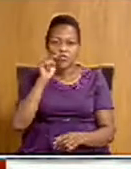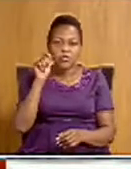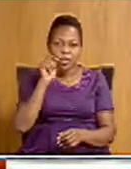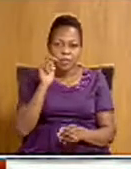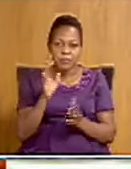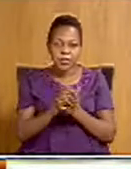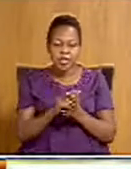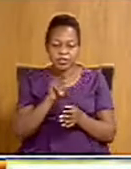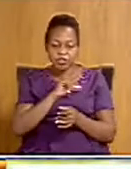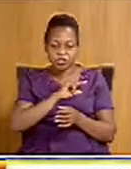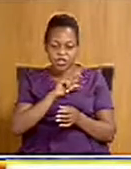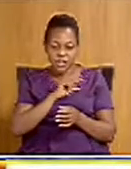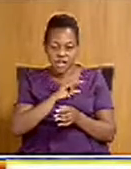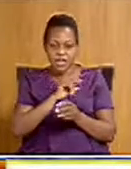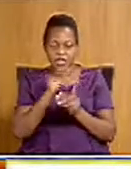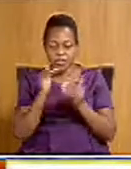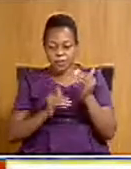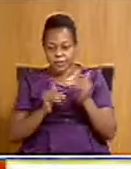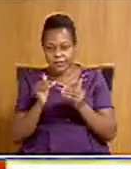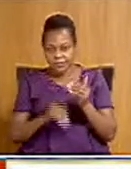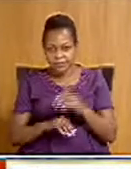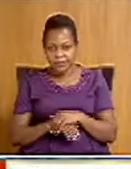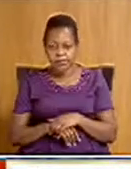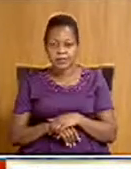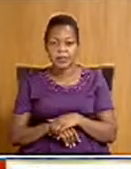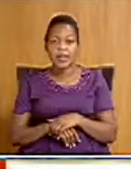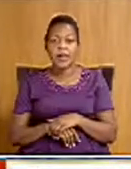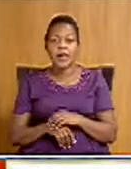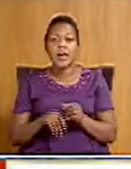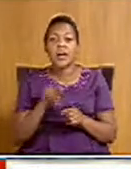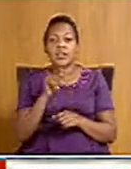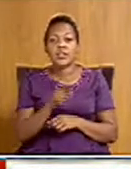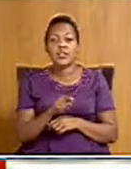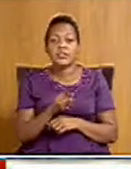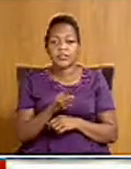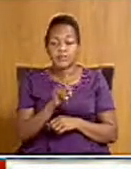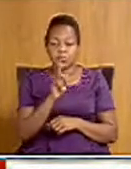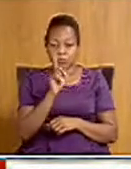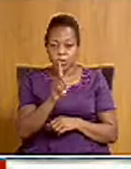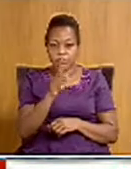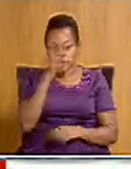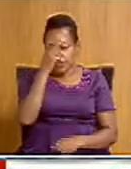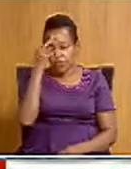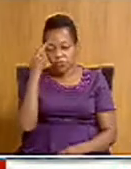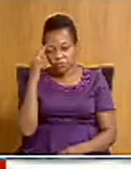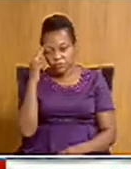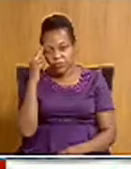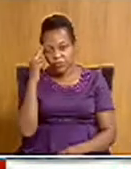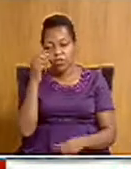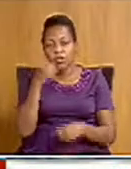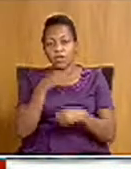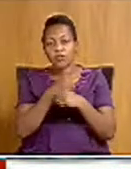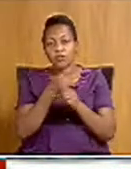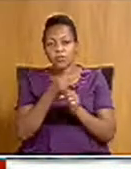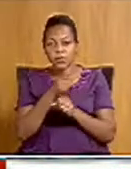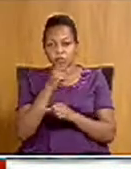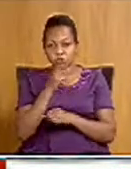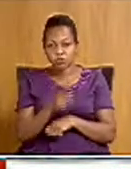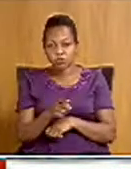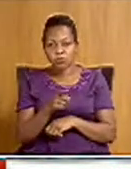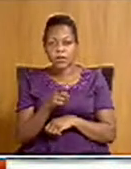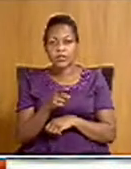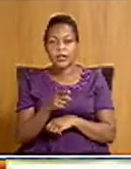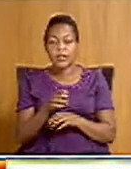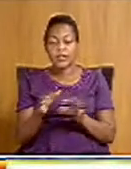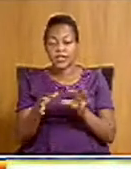well as gender chauvinism. This is, among other reasons, to ensure that the